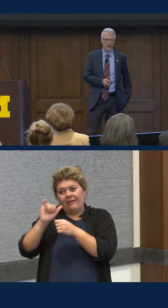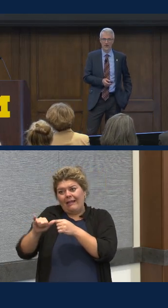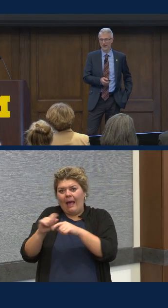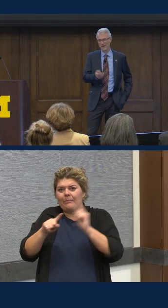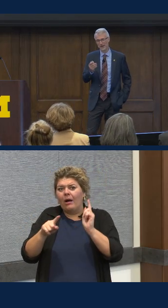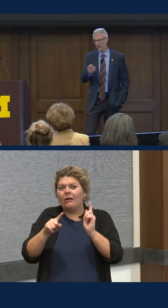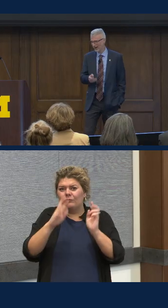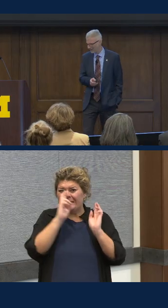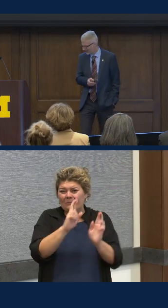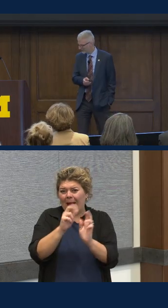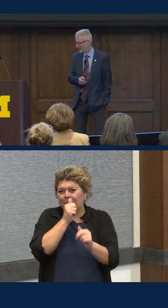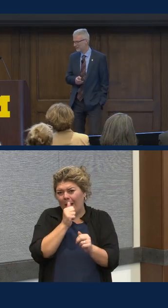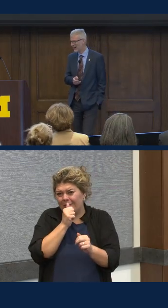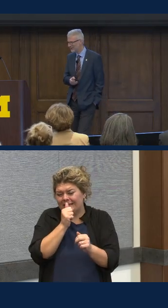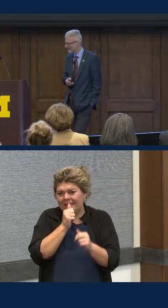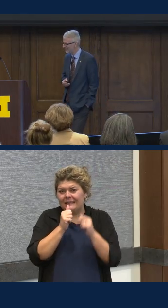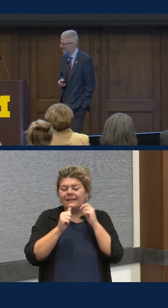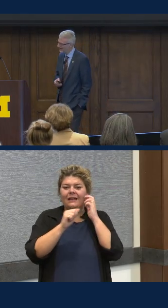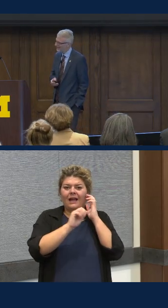privacy.